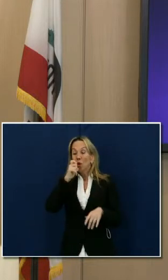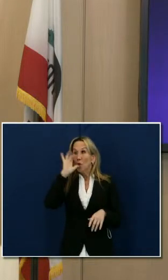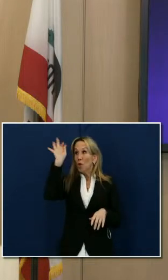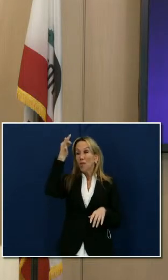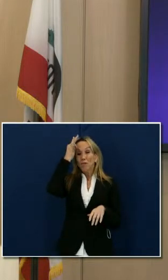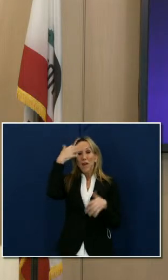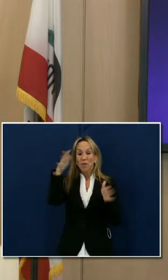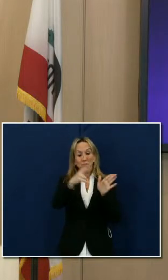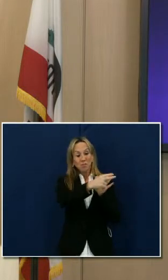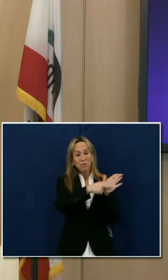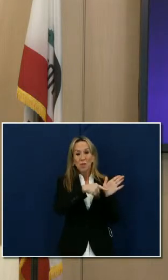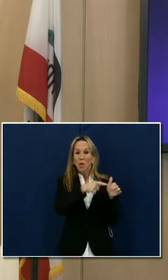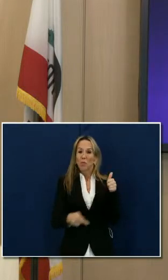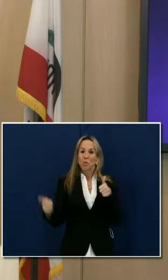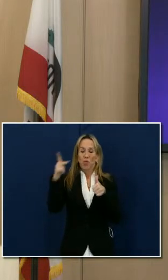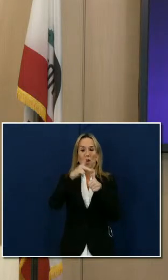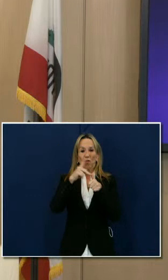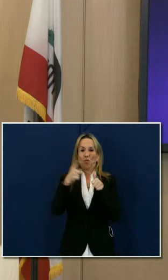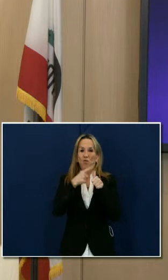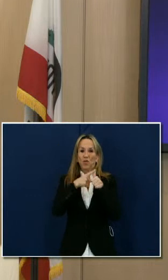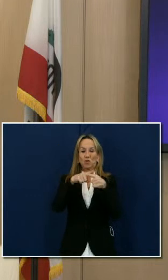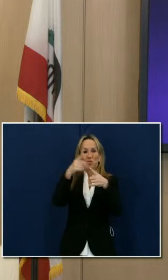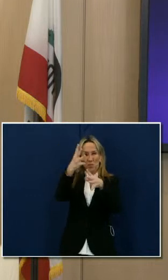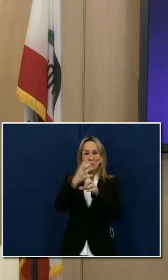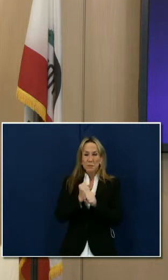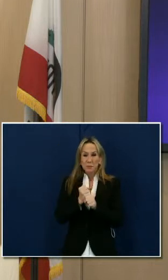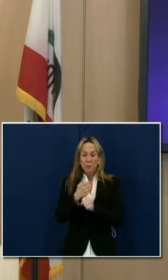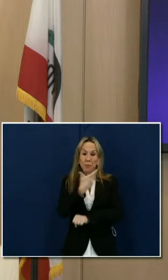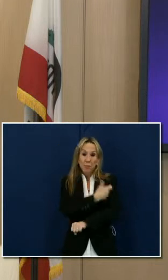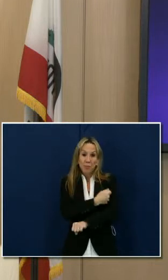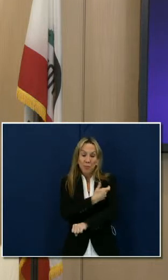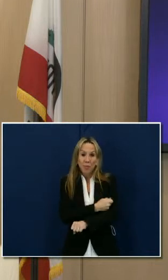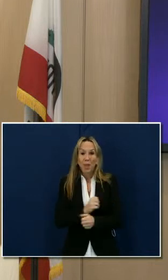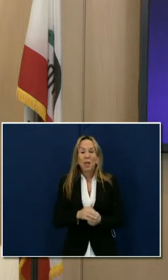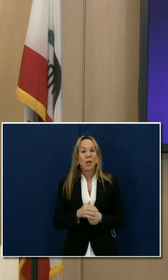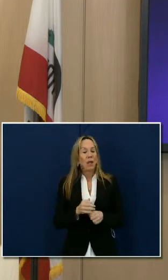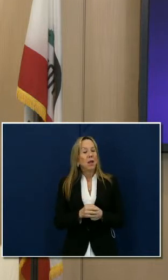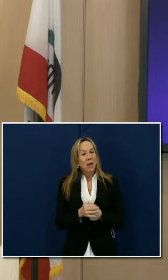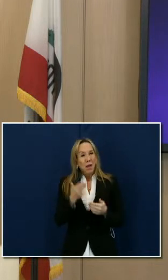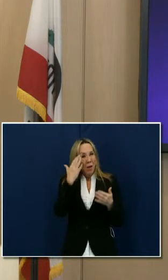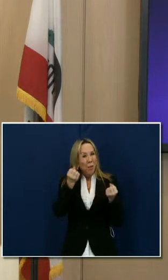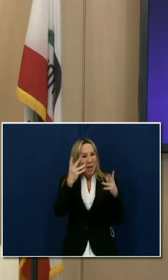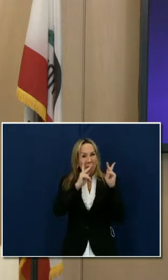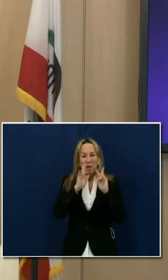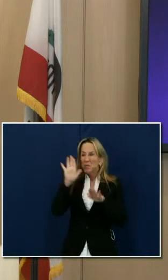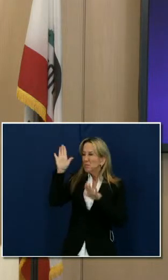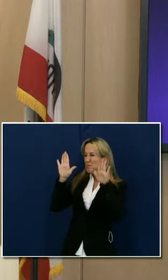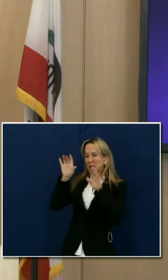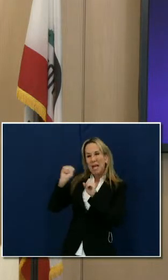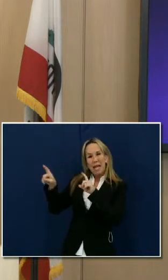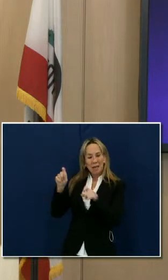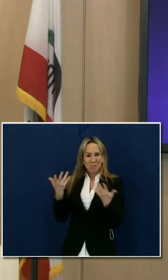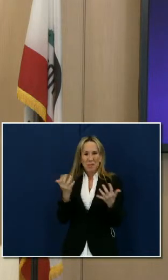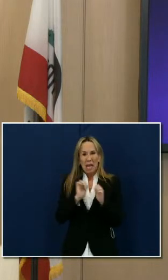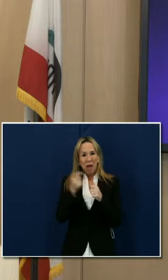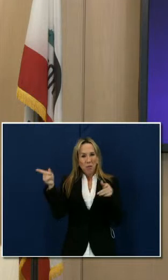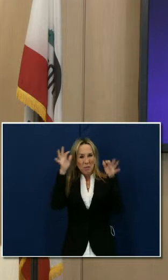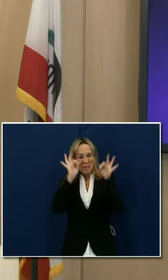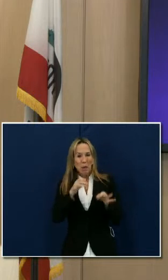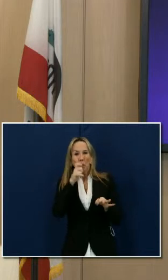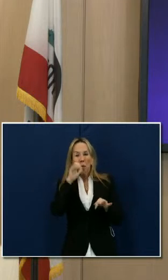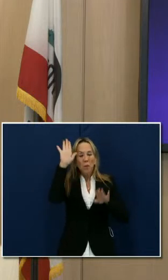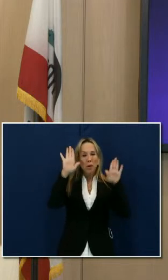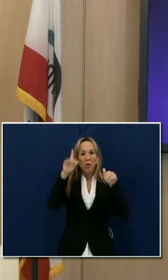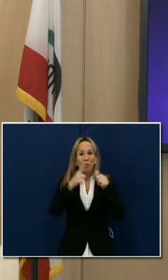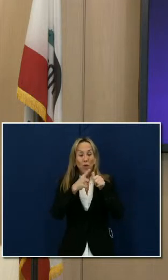government as priority recipients. We know there are a lot of questions about that process, and today we will go through the